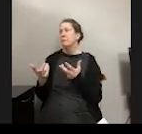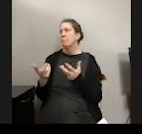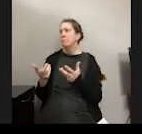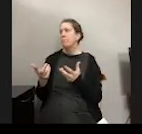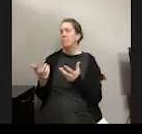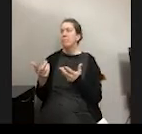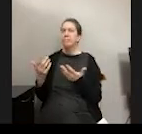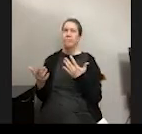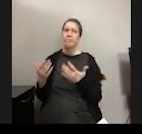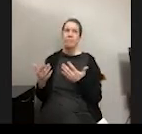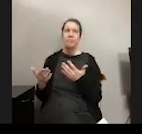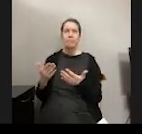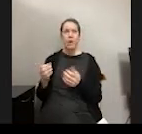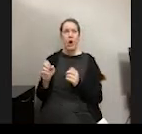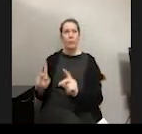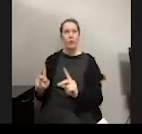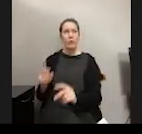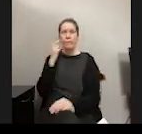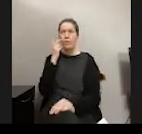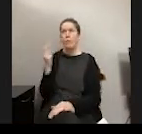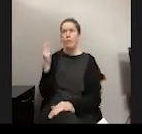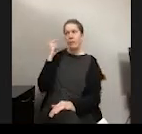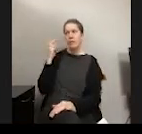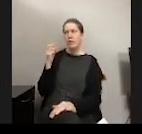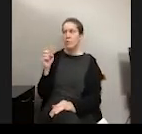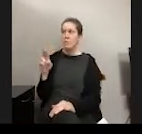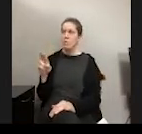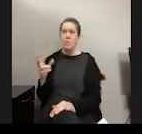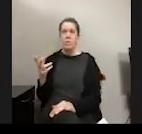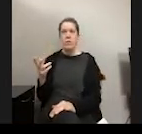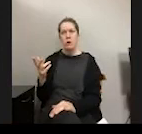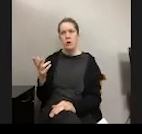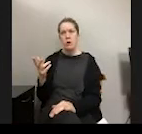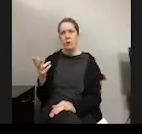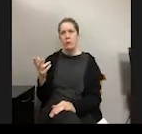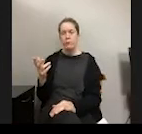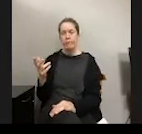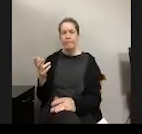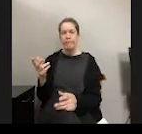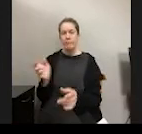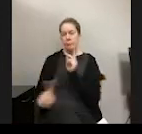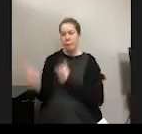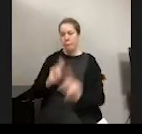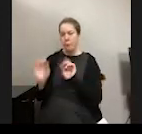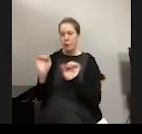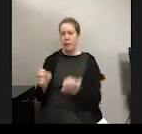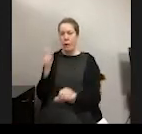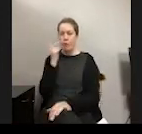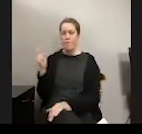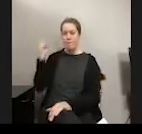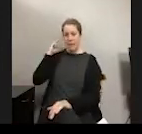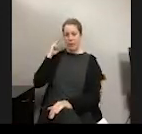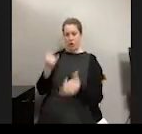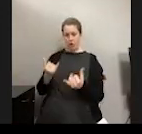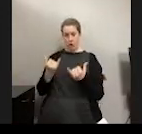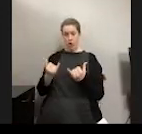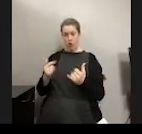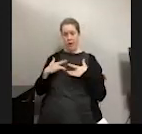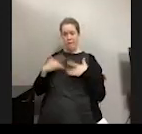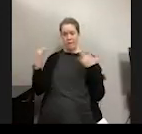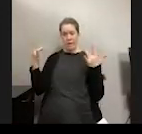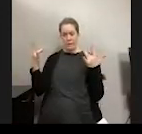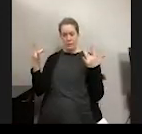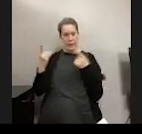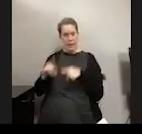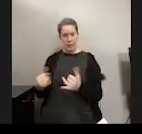from a community to a community to the public to reflect on current events that are happening now. And maybe that's all